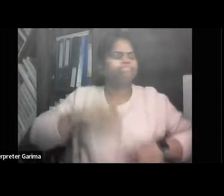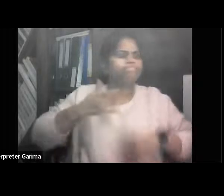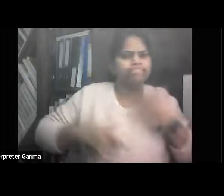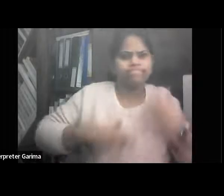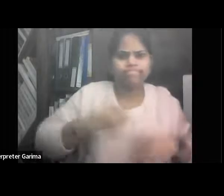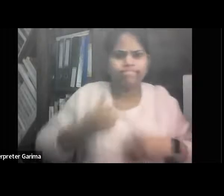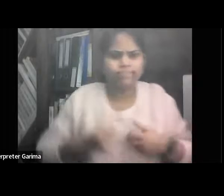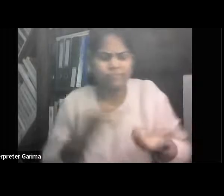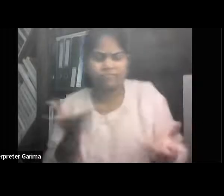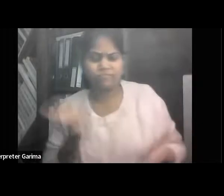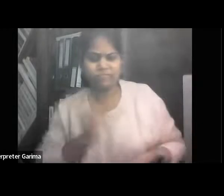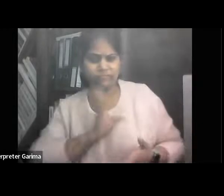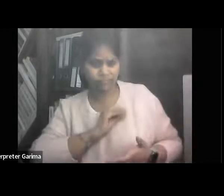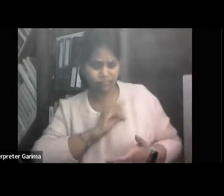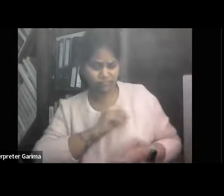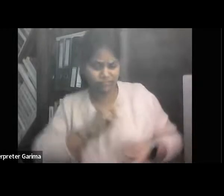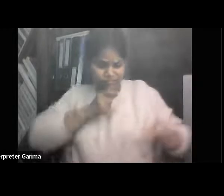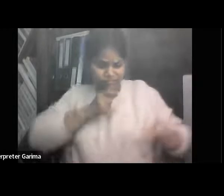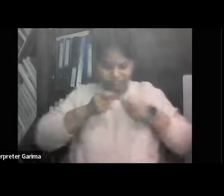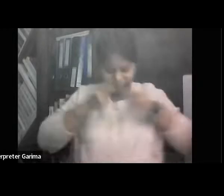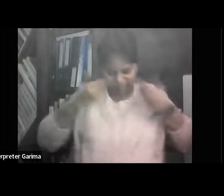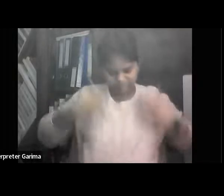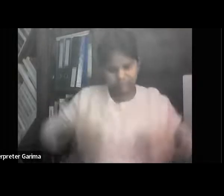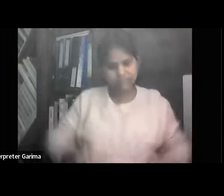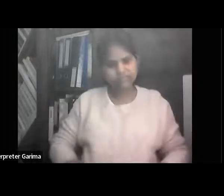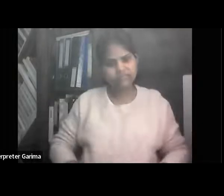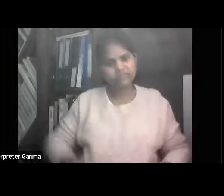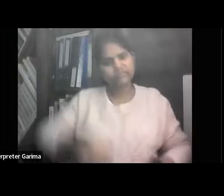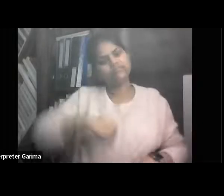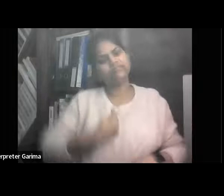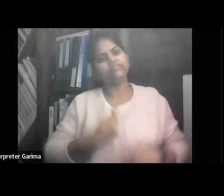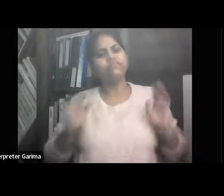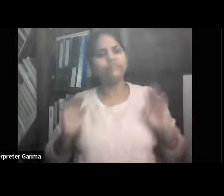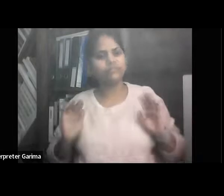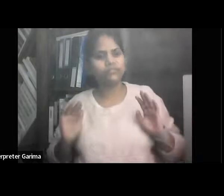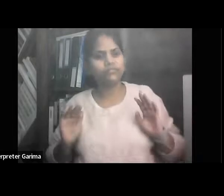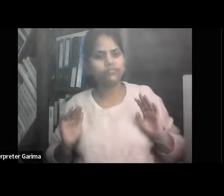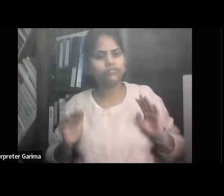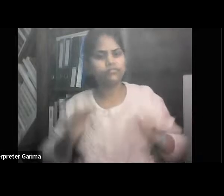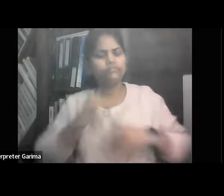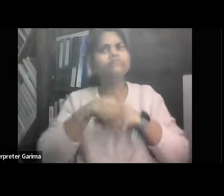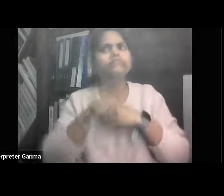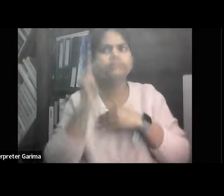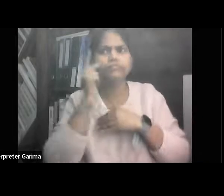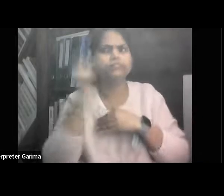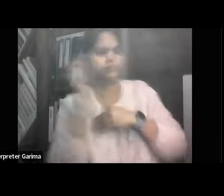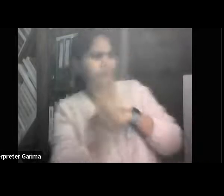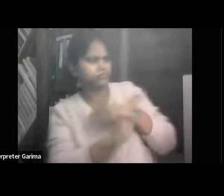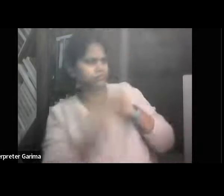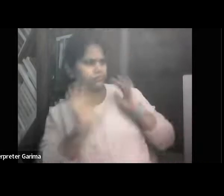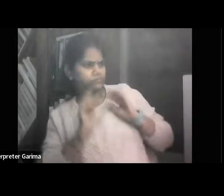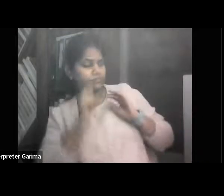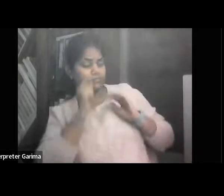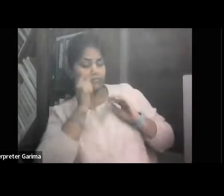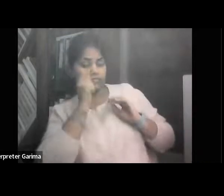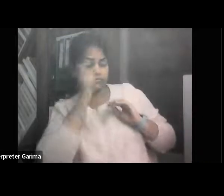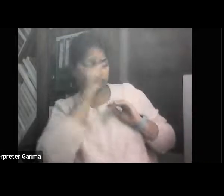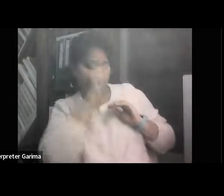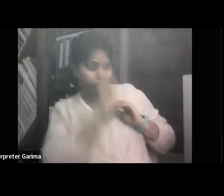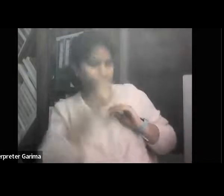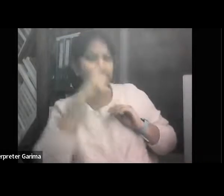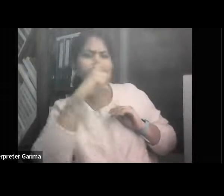fears of loss and control over the body itself. Contrary to the lens of others, Chandan's homage